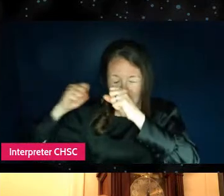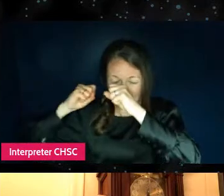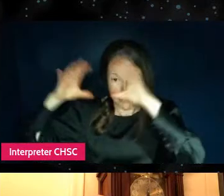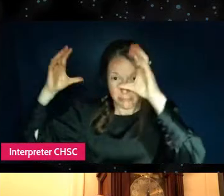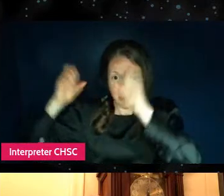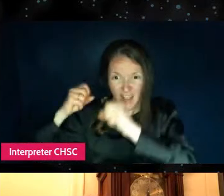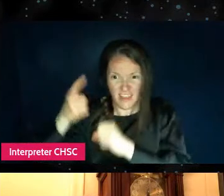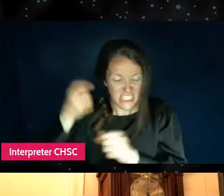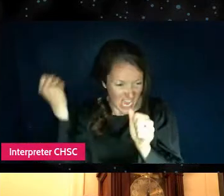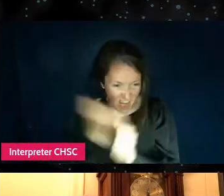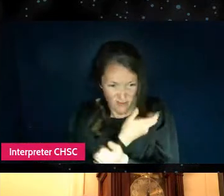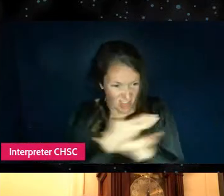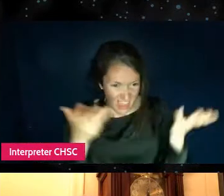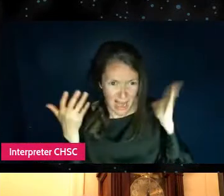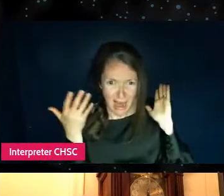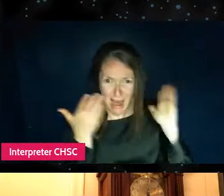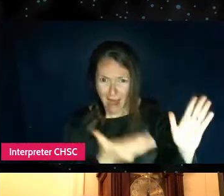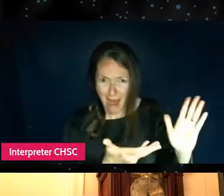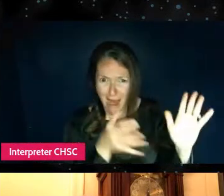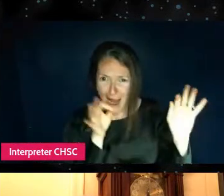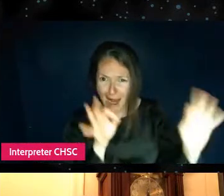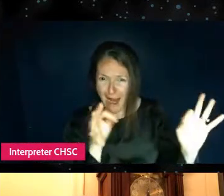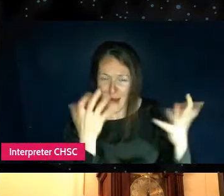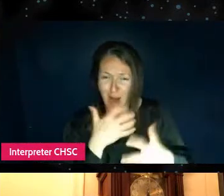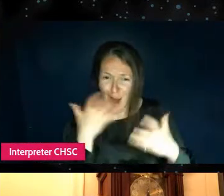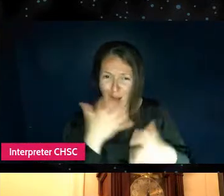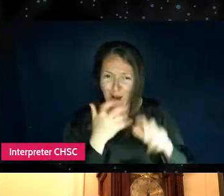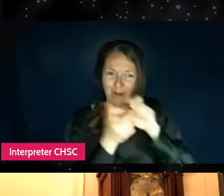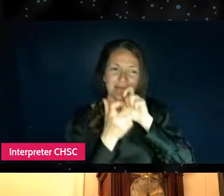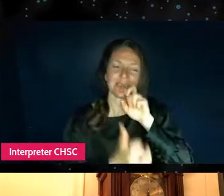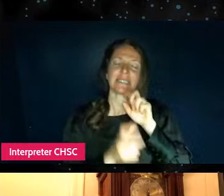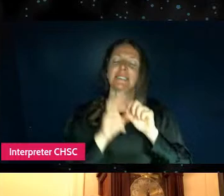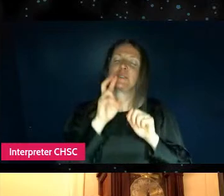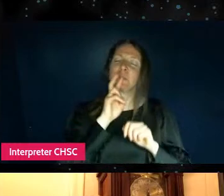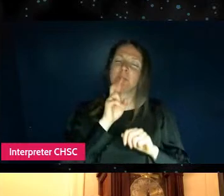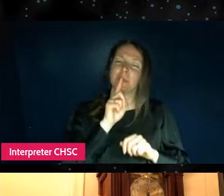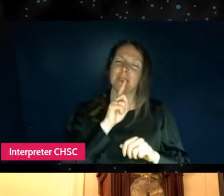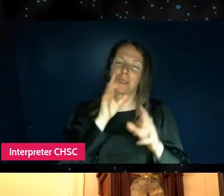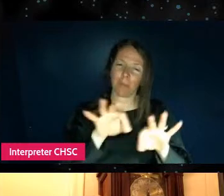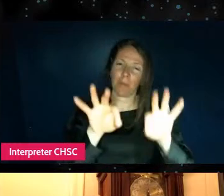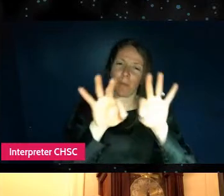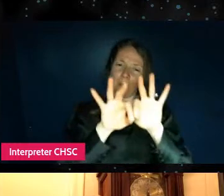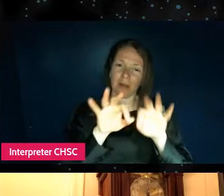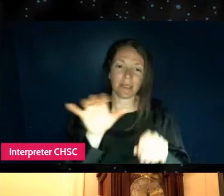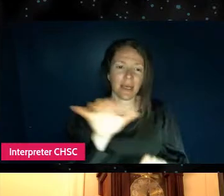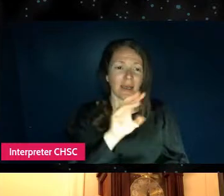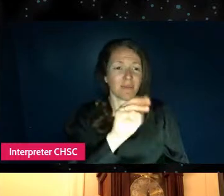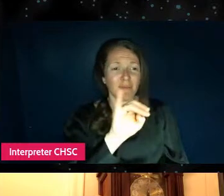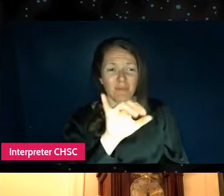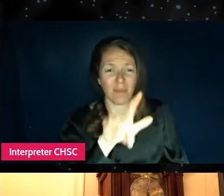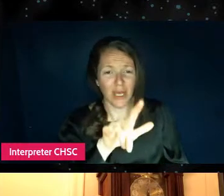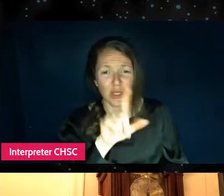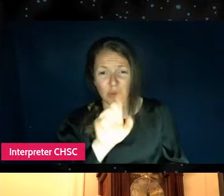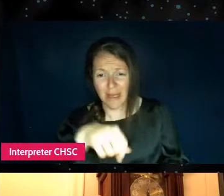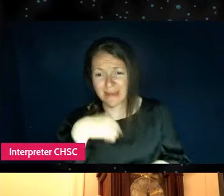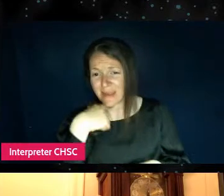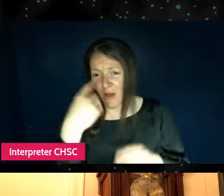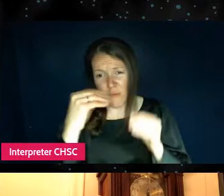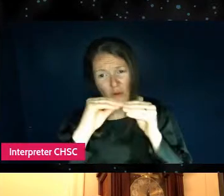this is everything. You know, and we realize the importance of telling these stories. And it was like that with a lot of people. Michael, you can share more on